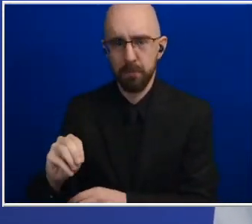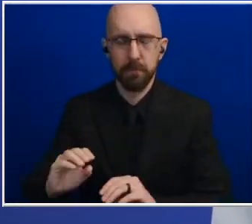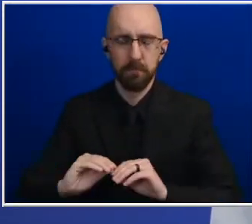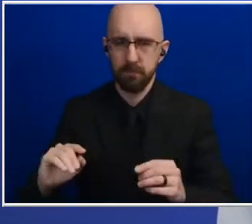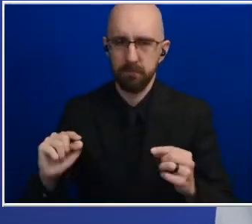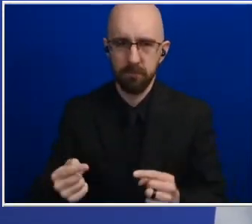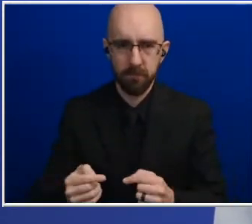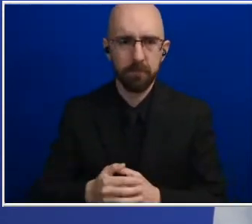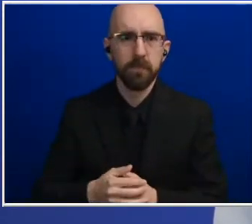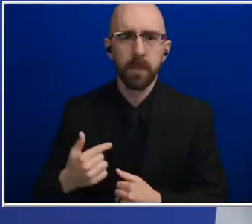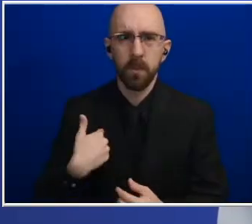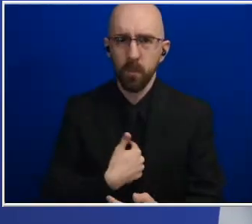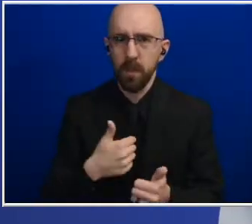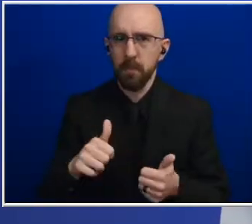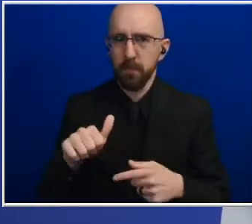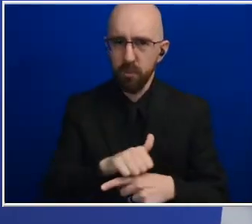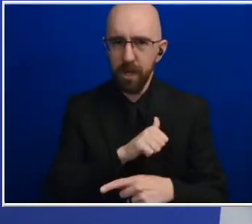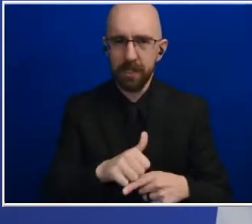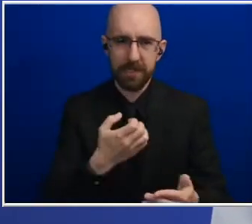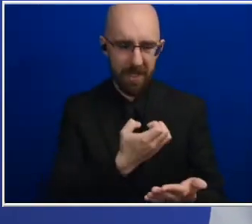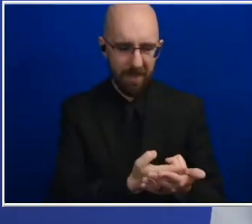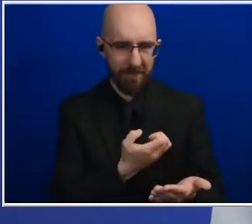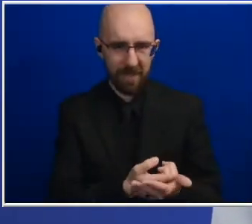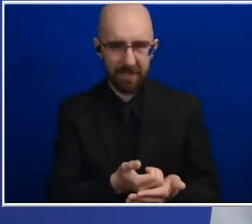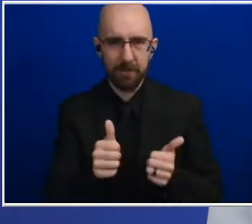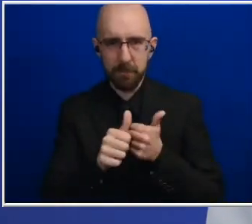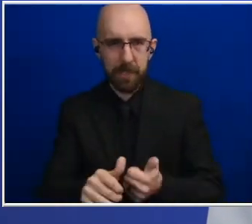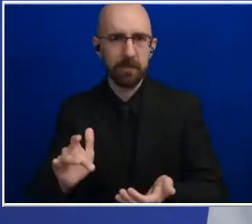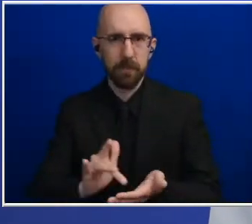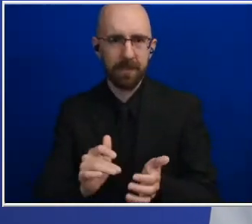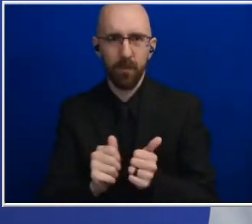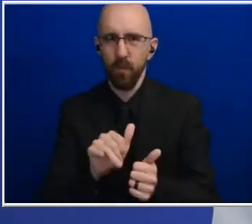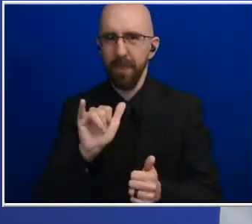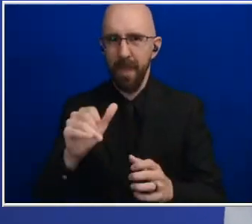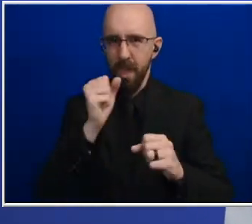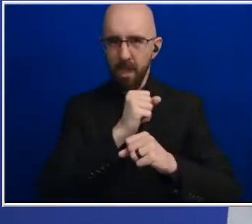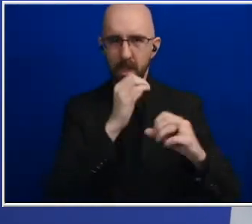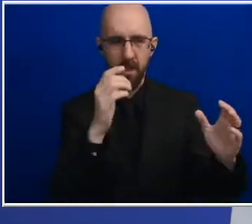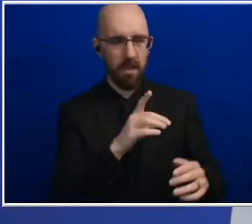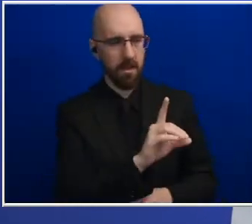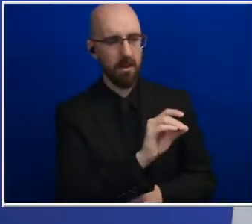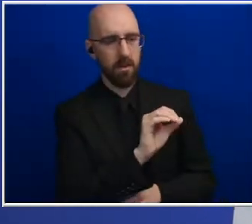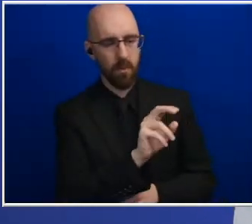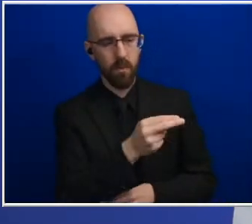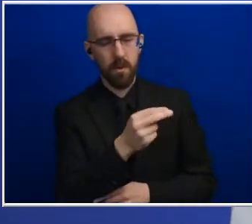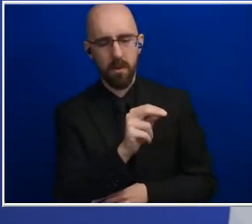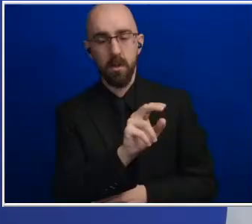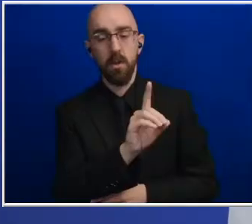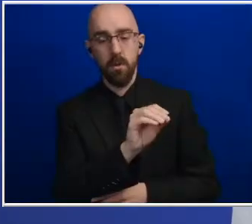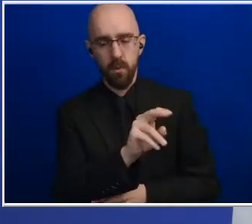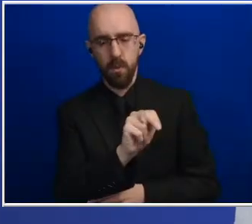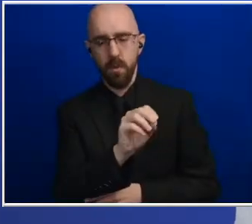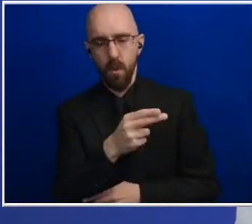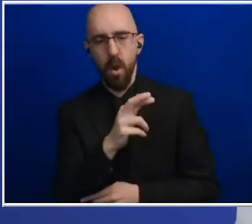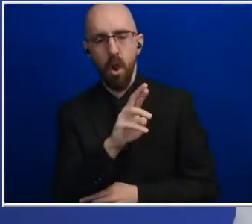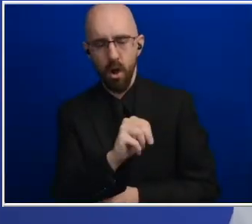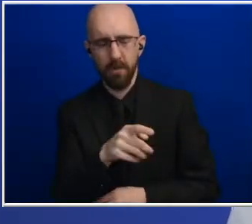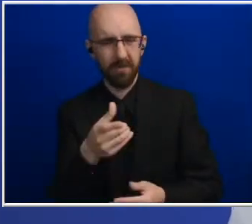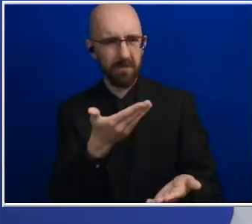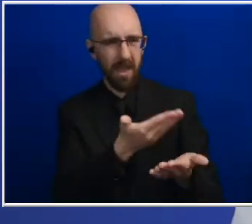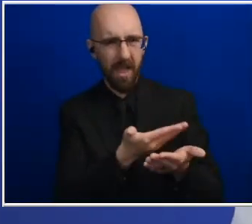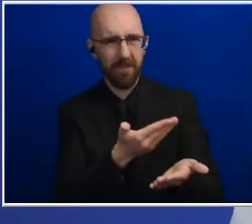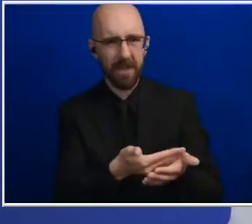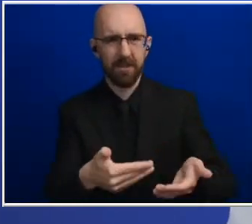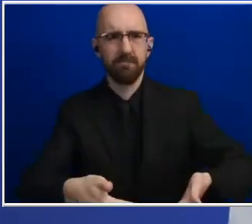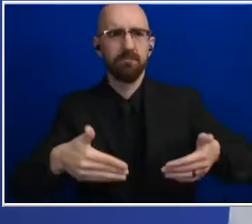evidence-based medicine with that understanding, do no harm. And I would say that there is overwhelming evidence of the benefits and